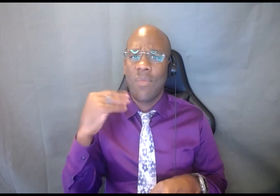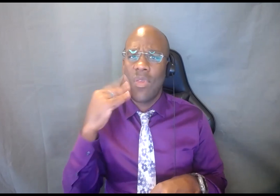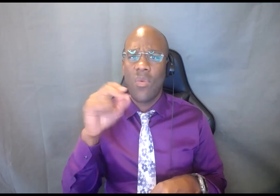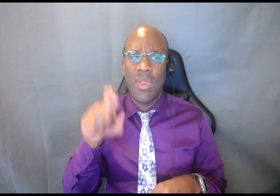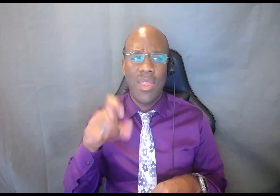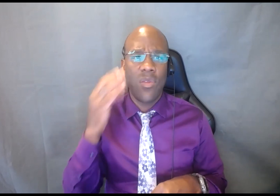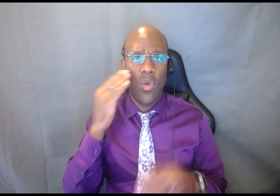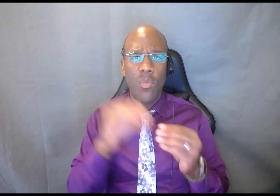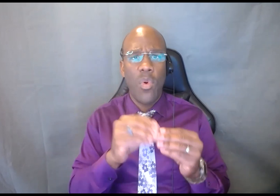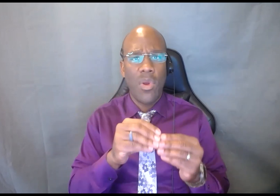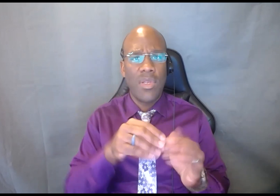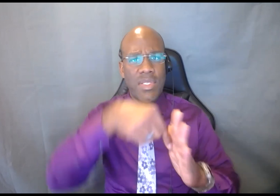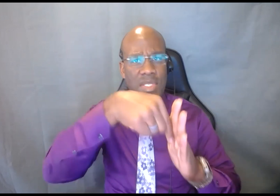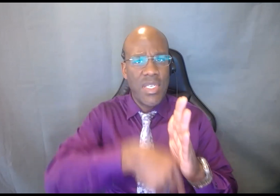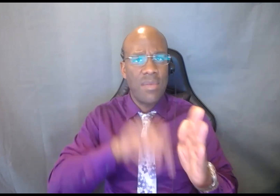to know about that.